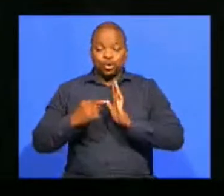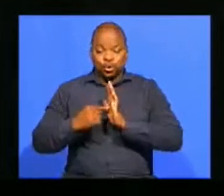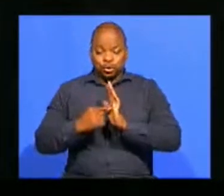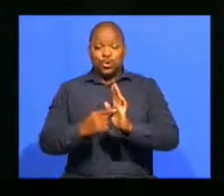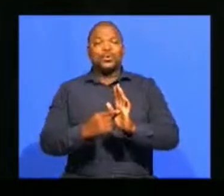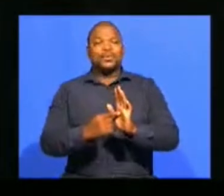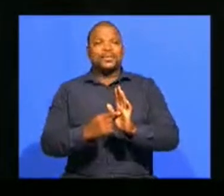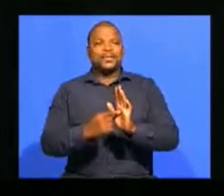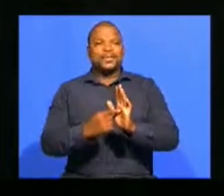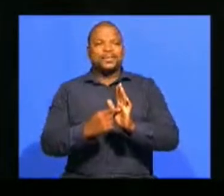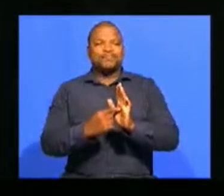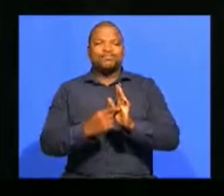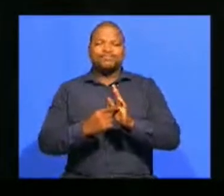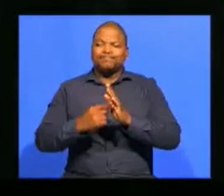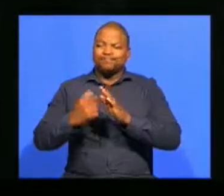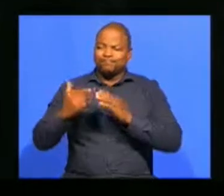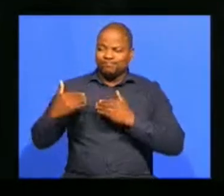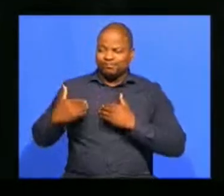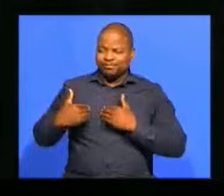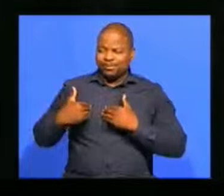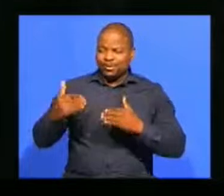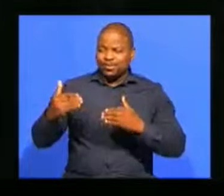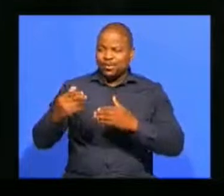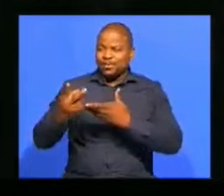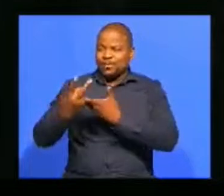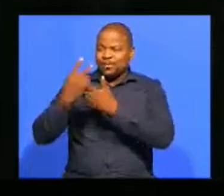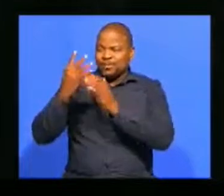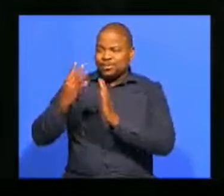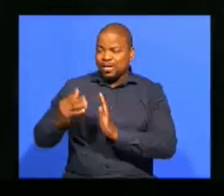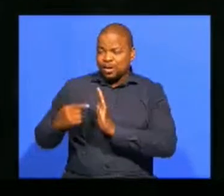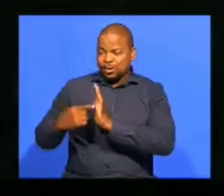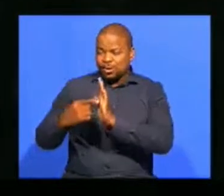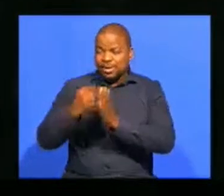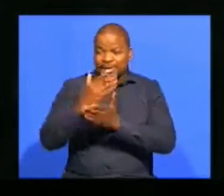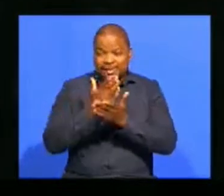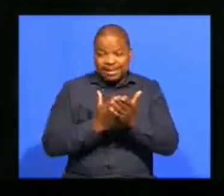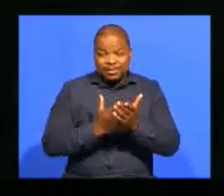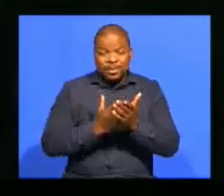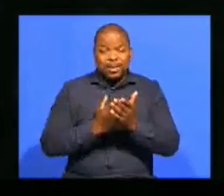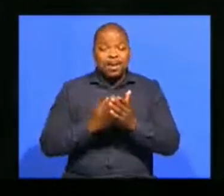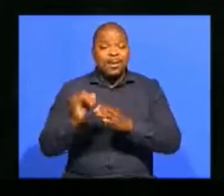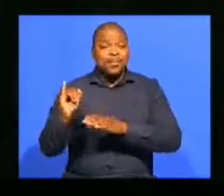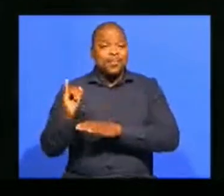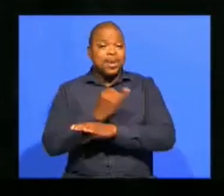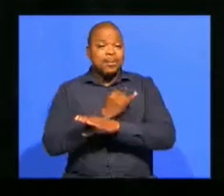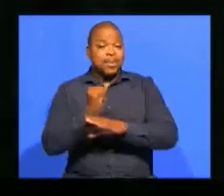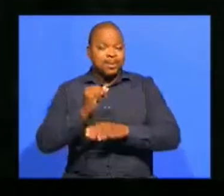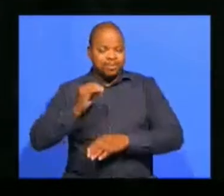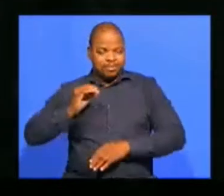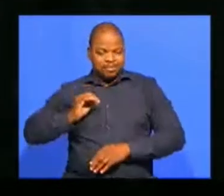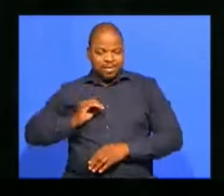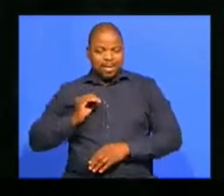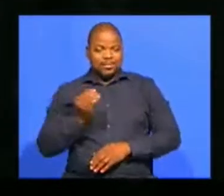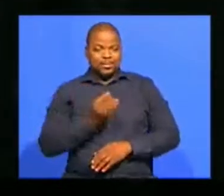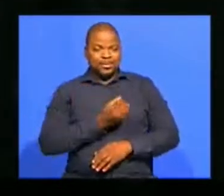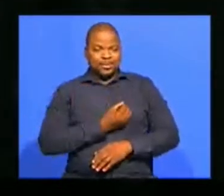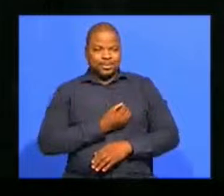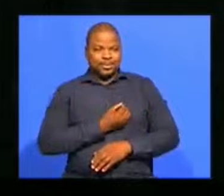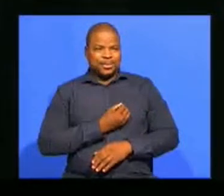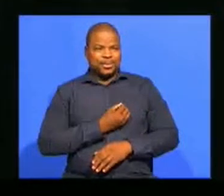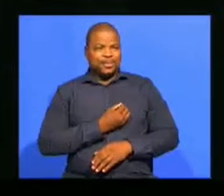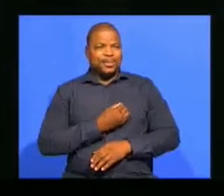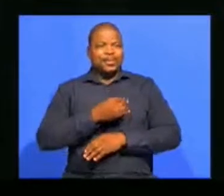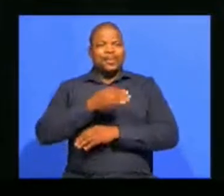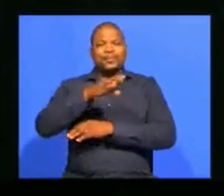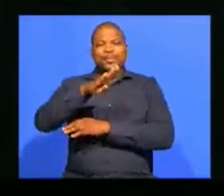and expose our guests to some of our institutions, such